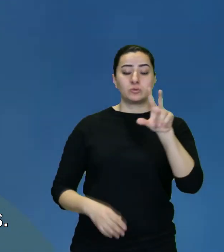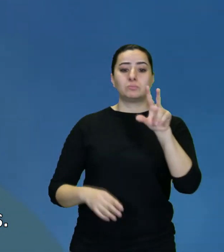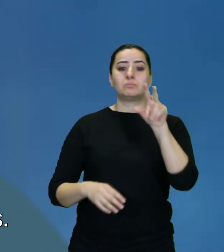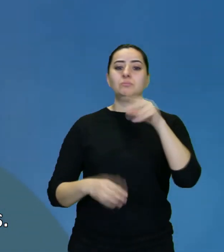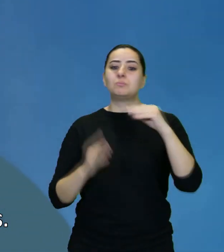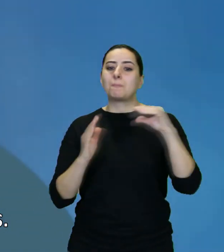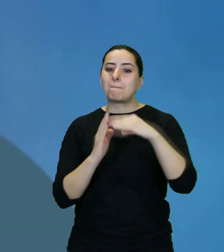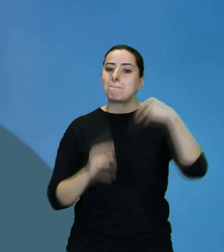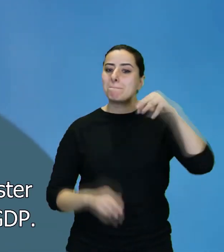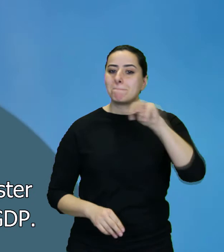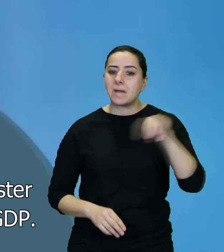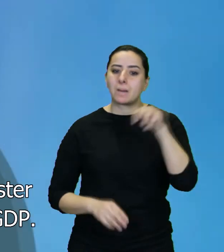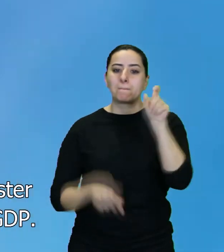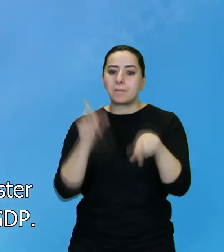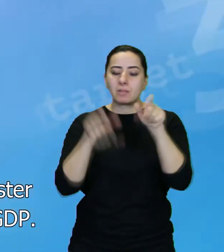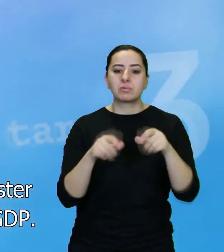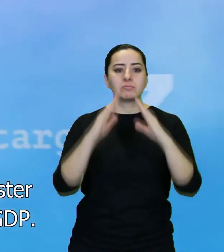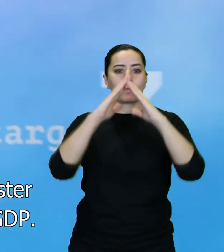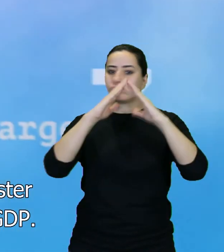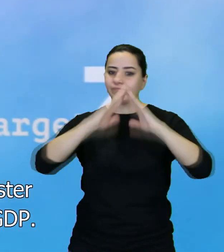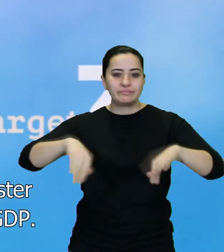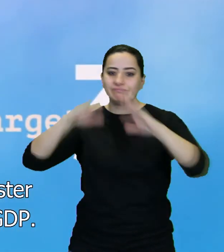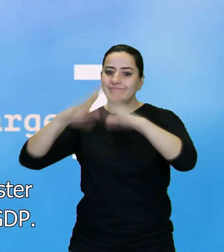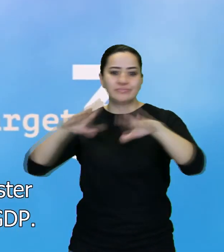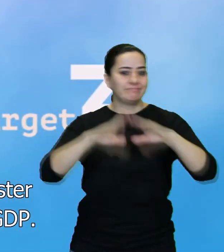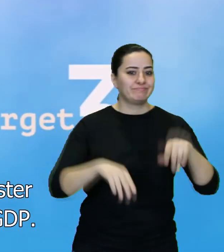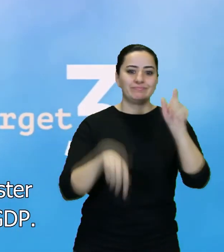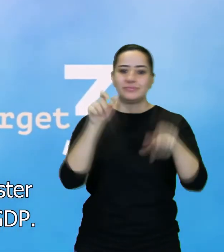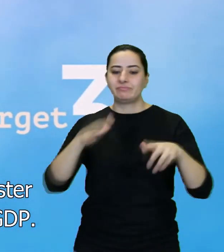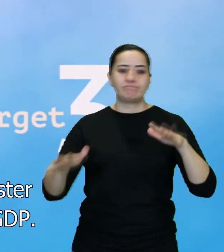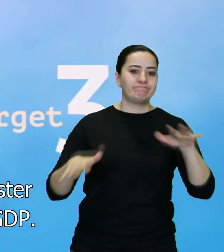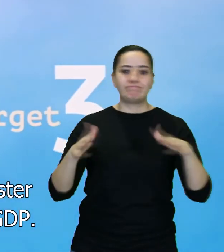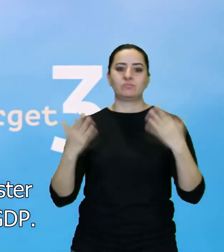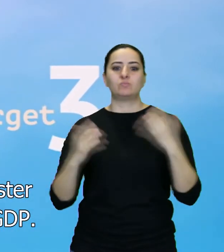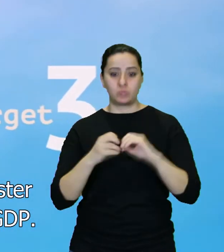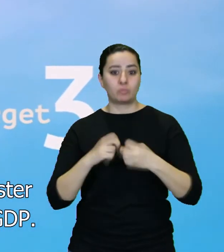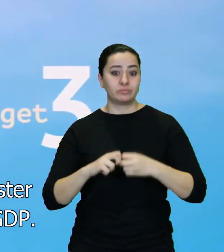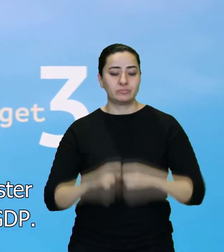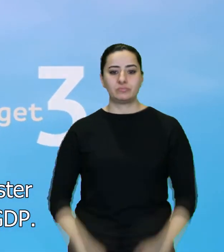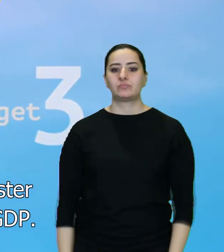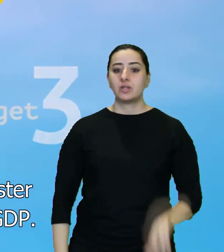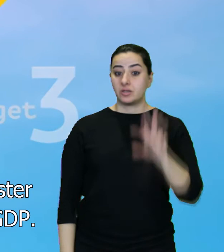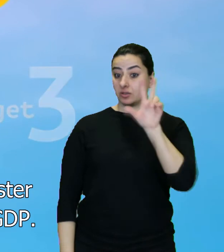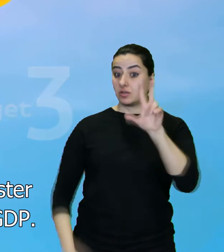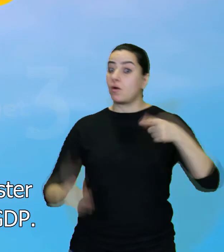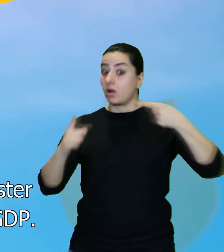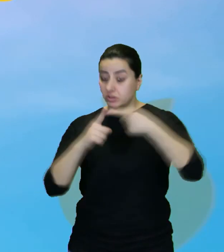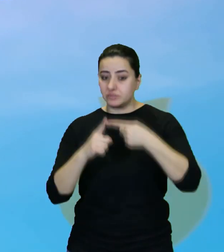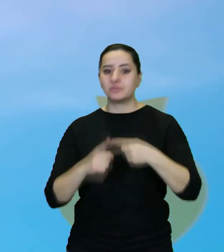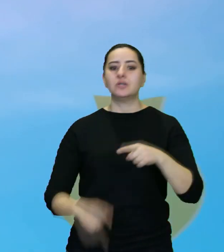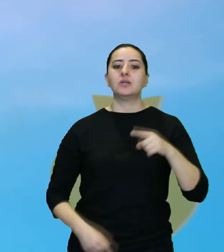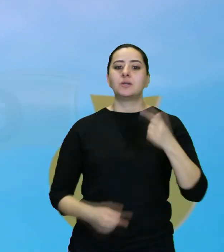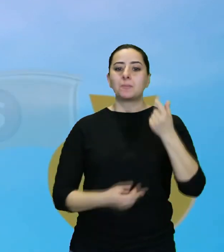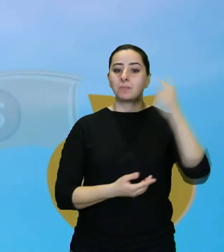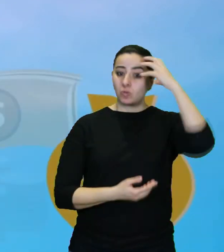made homeless. Target 3. Reduce direct disaster economic loss in relation to GDP.